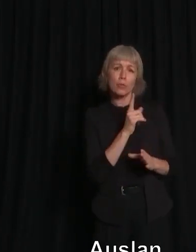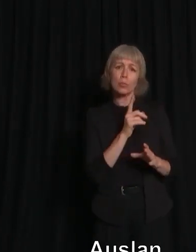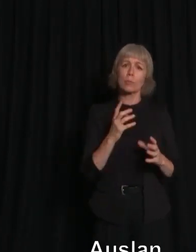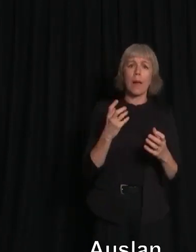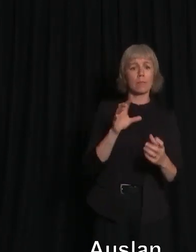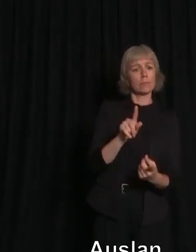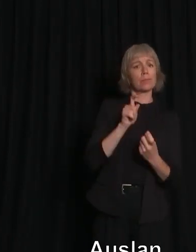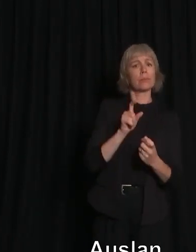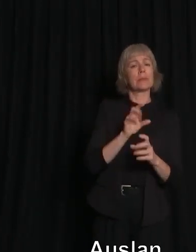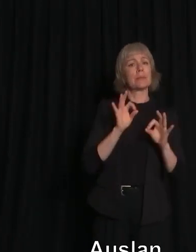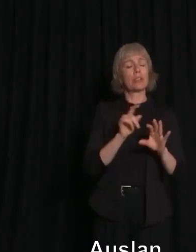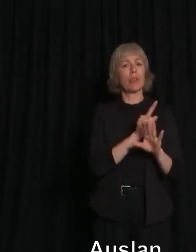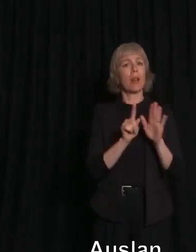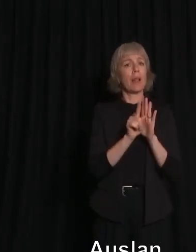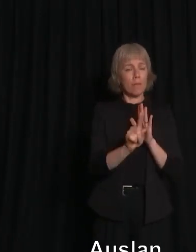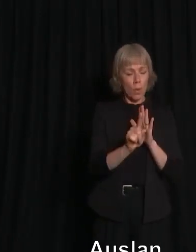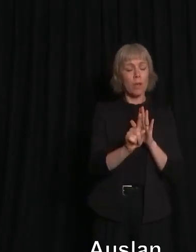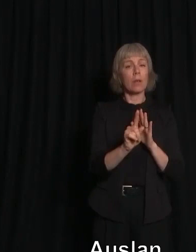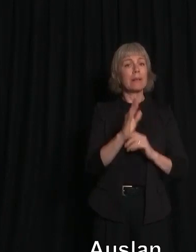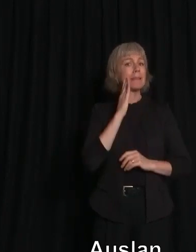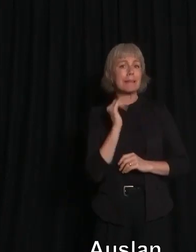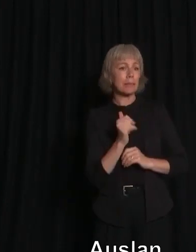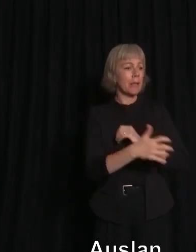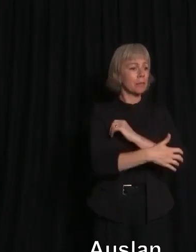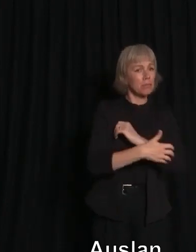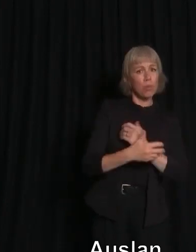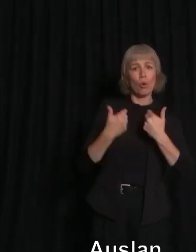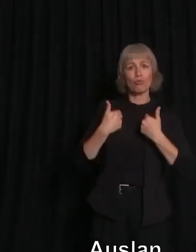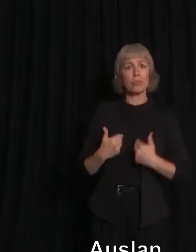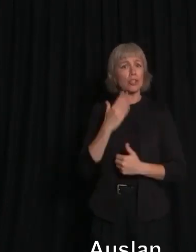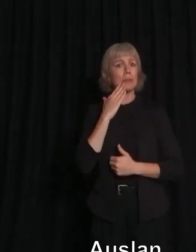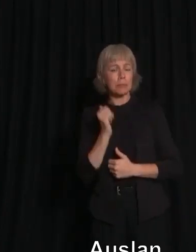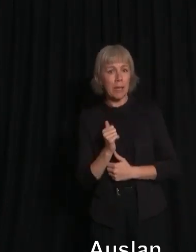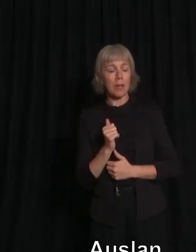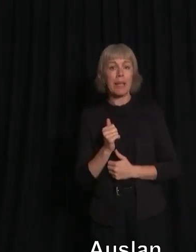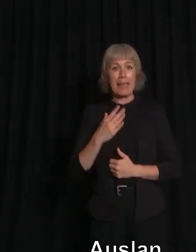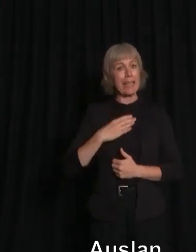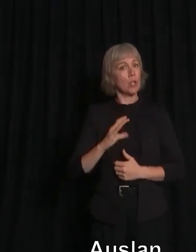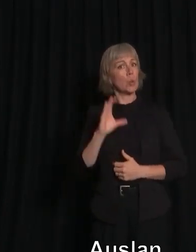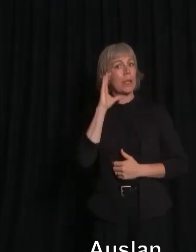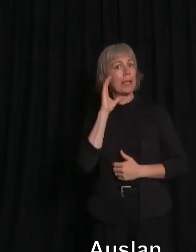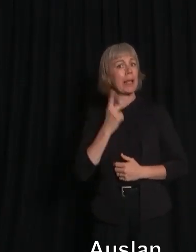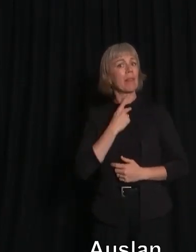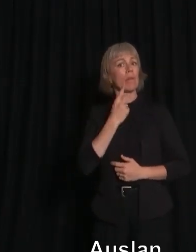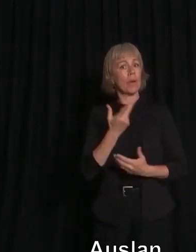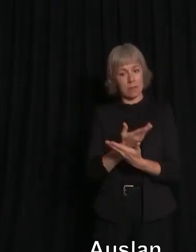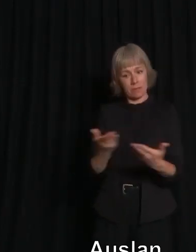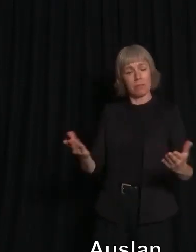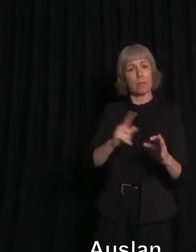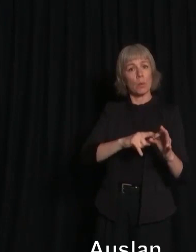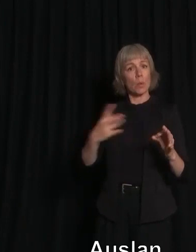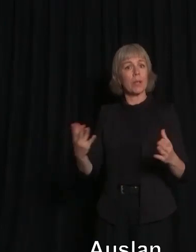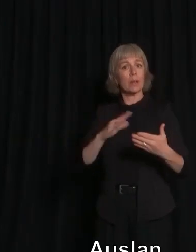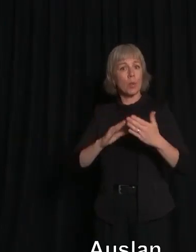voices must be heard. And what the role of the special envoys allows is precisely, well, the